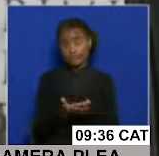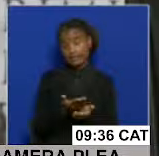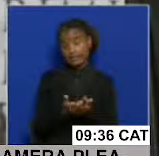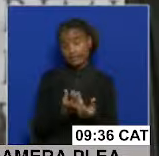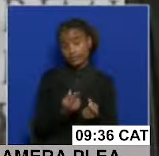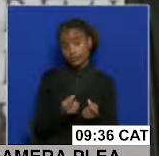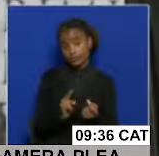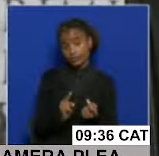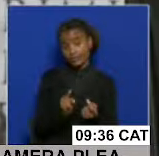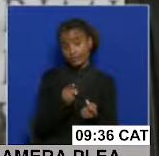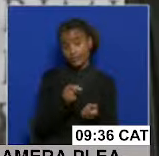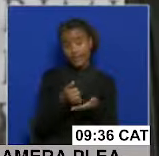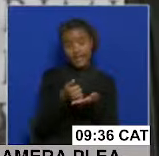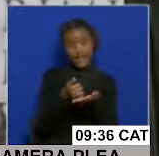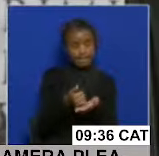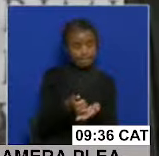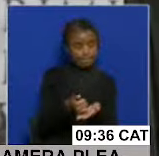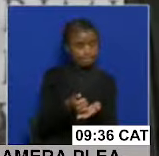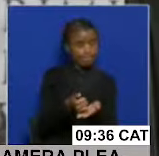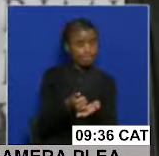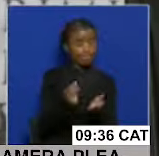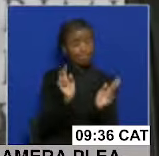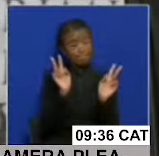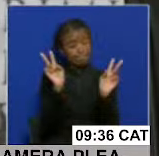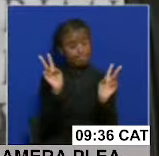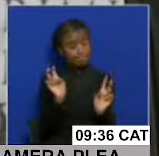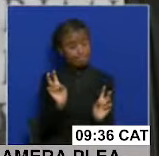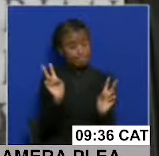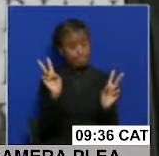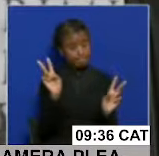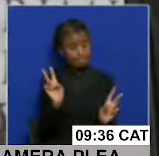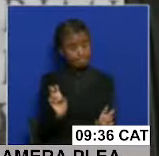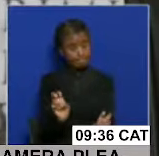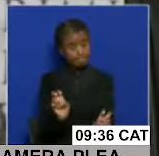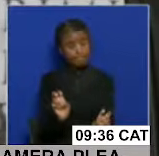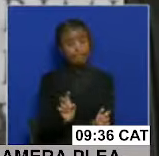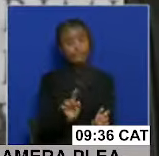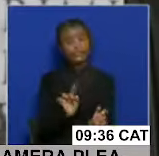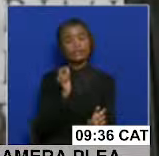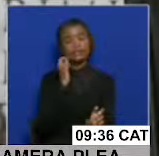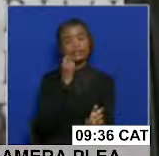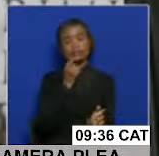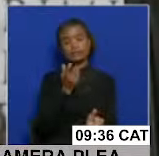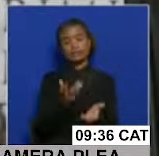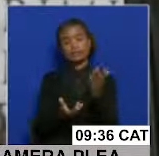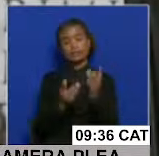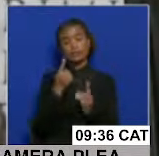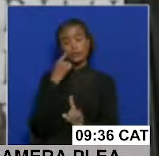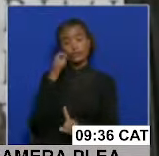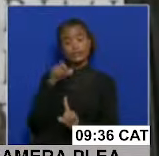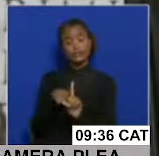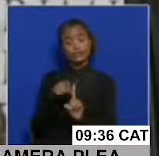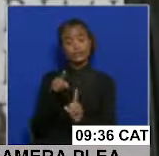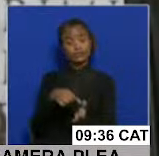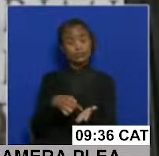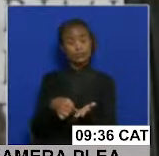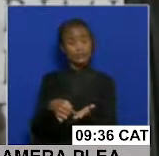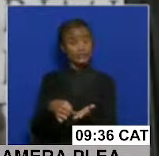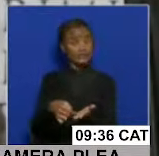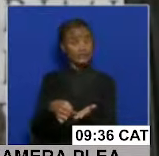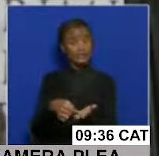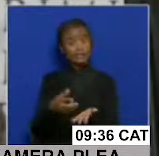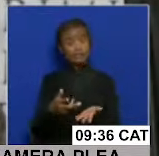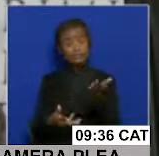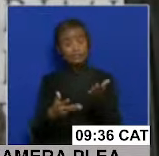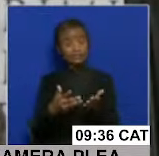quote unquote, we may very well potentially lose her as a witness this week while she overcomes her psychological